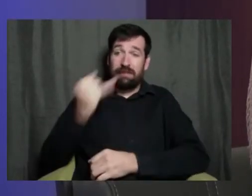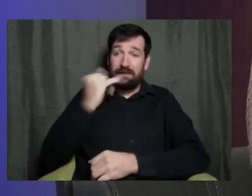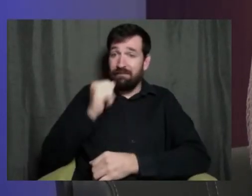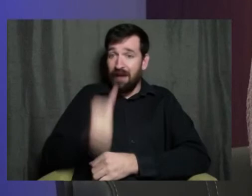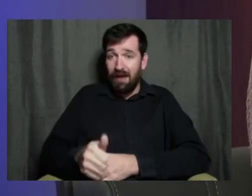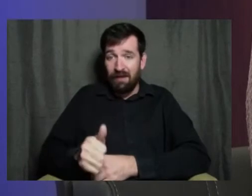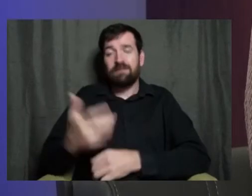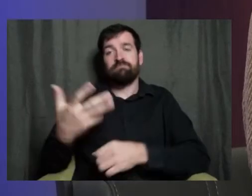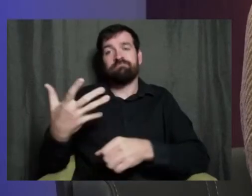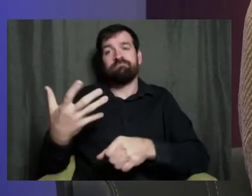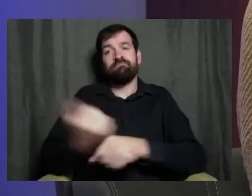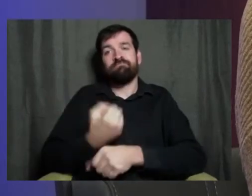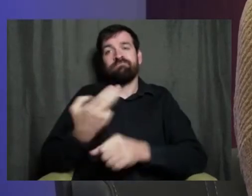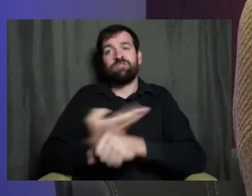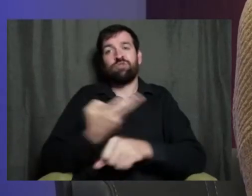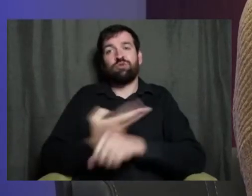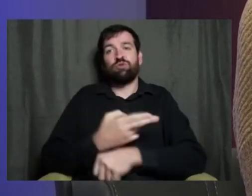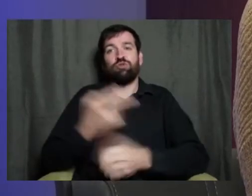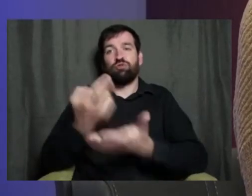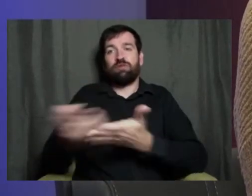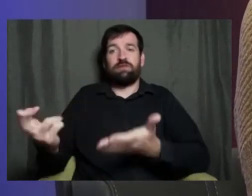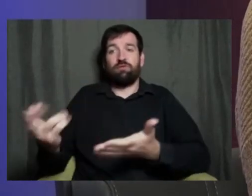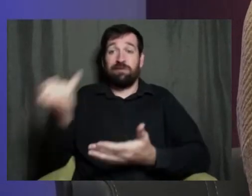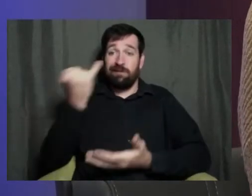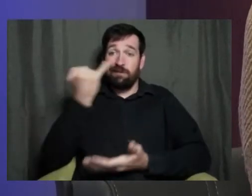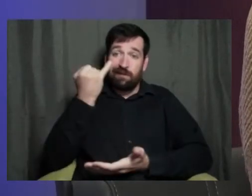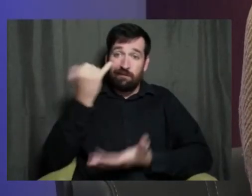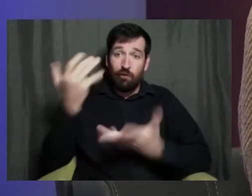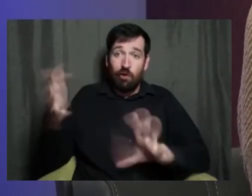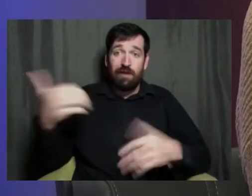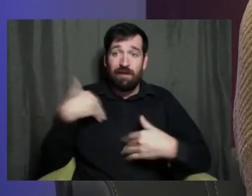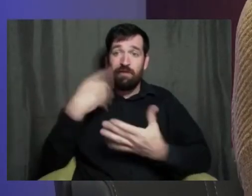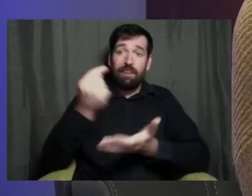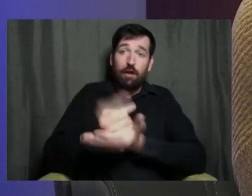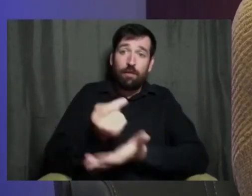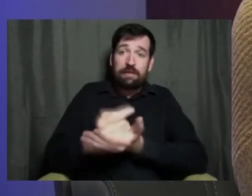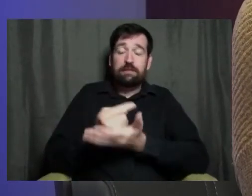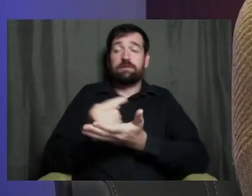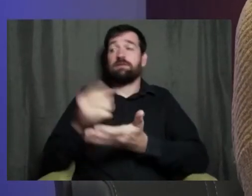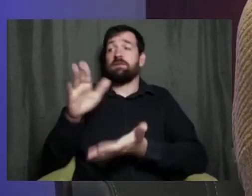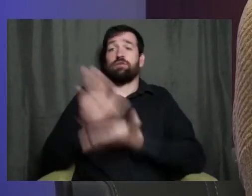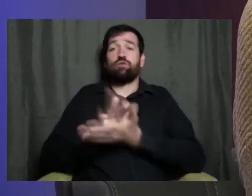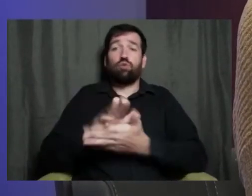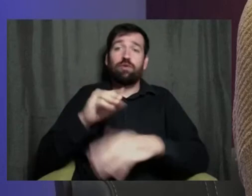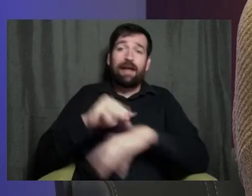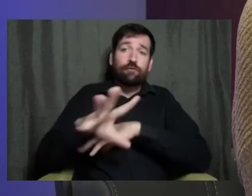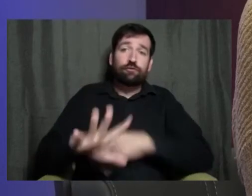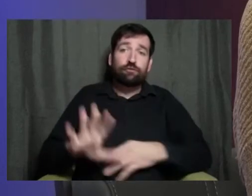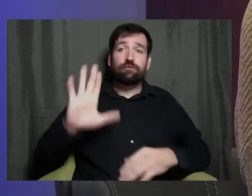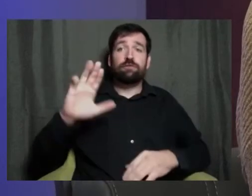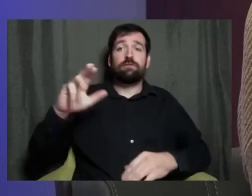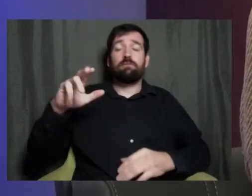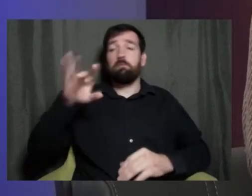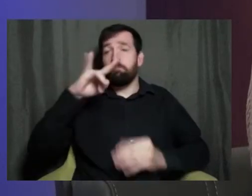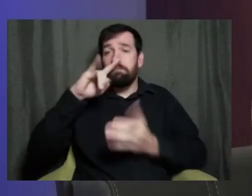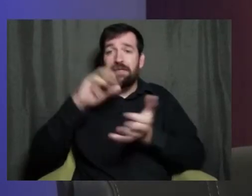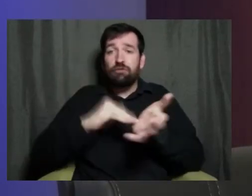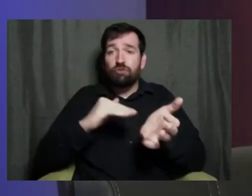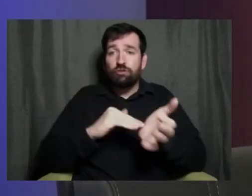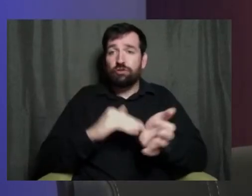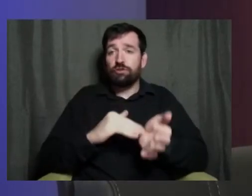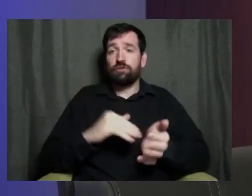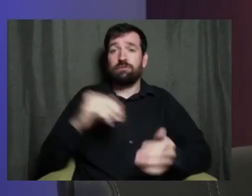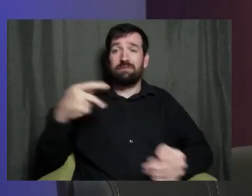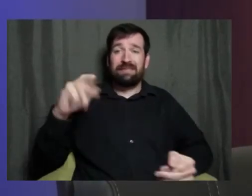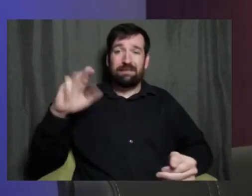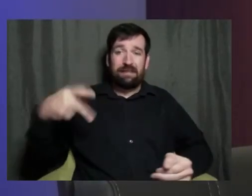by contacting, if you already have a therapist, school counselor, your PCP or pediatrician. But if they are telling